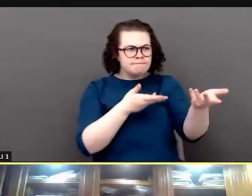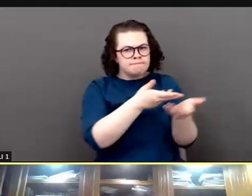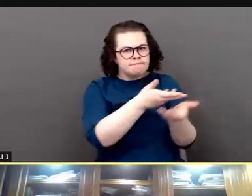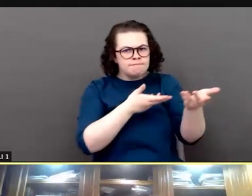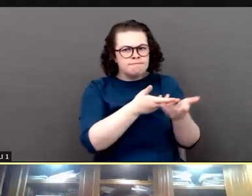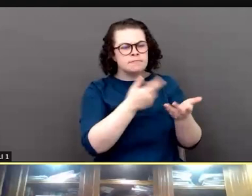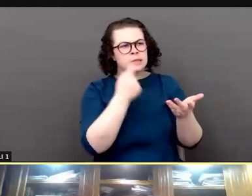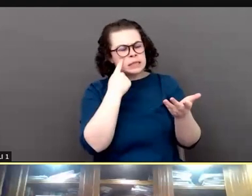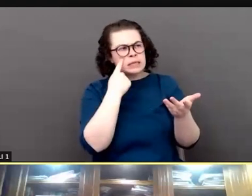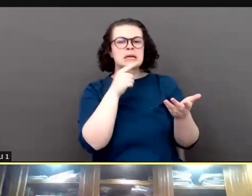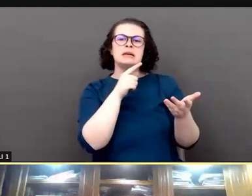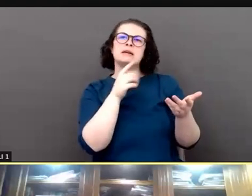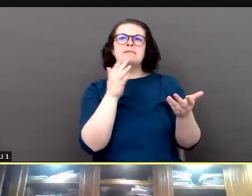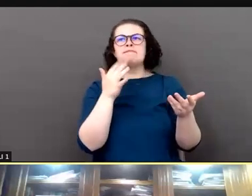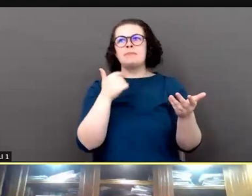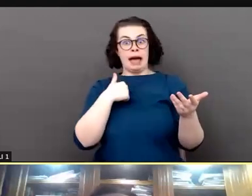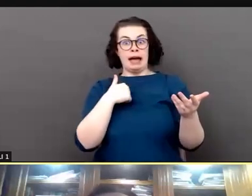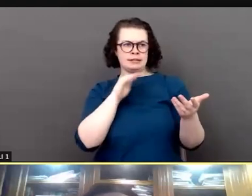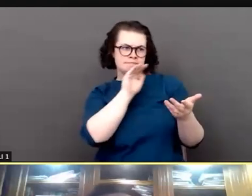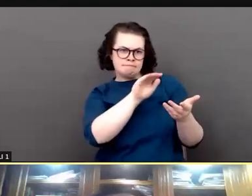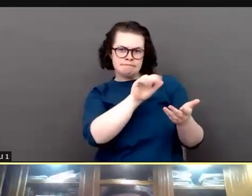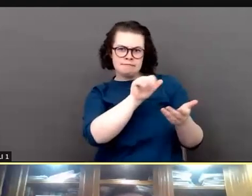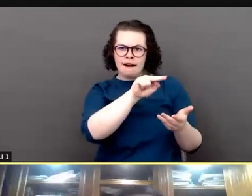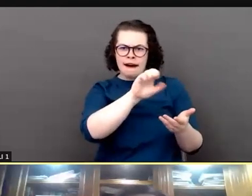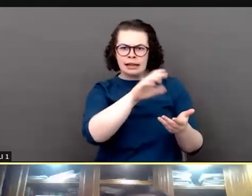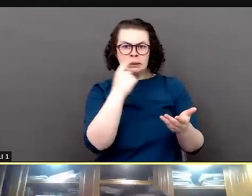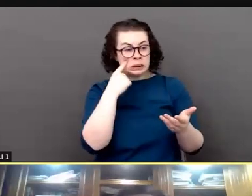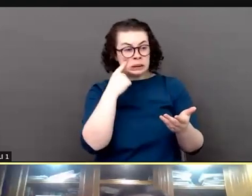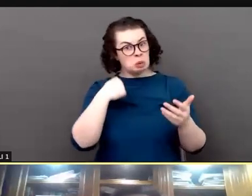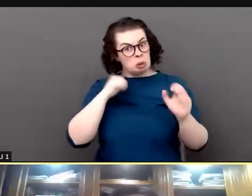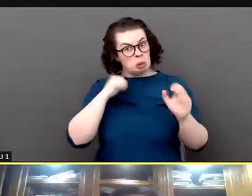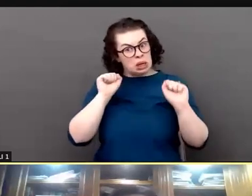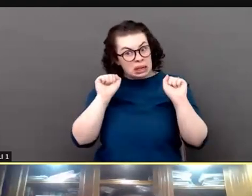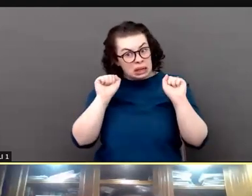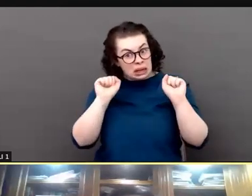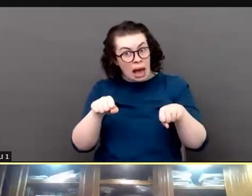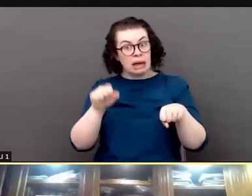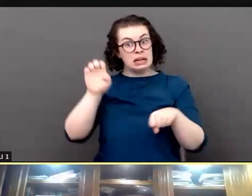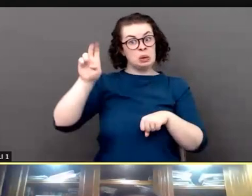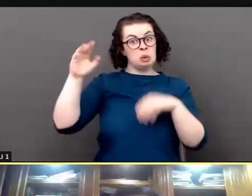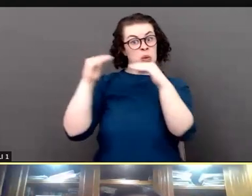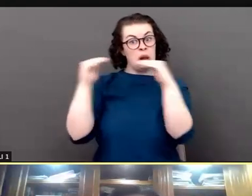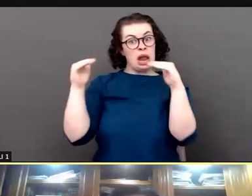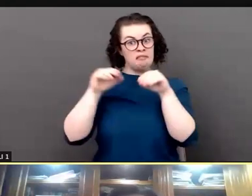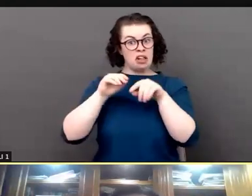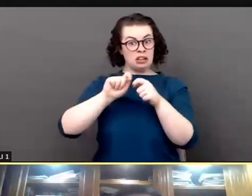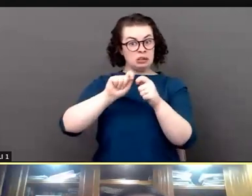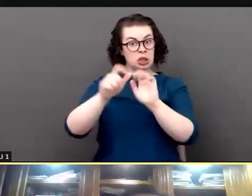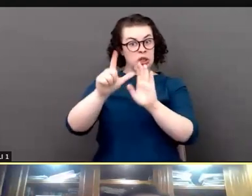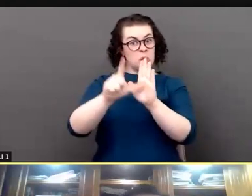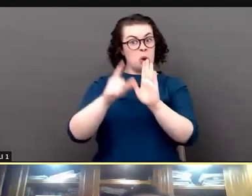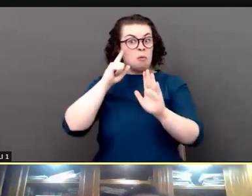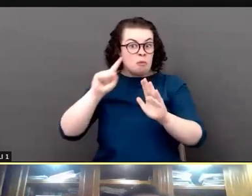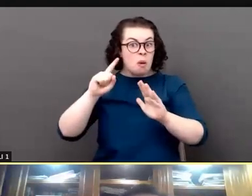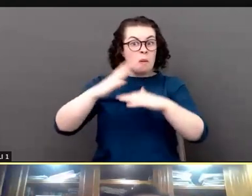discover, let's say, also the potential for the built environment. I had already been doing the mandates, as Fernando has said,